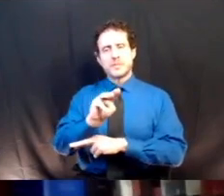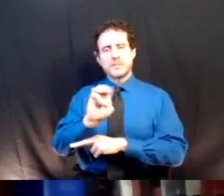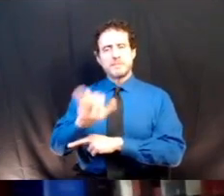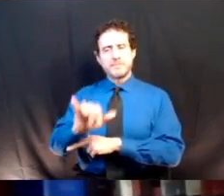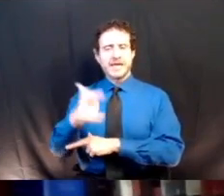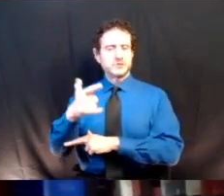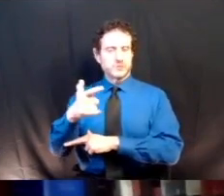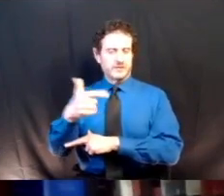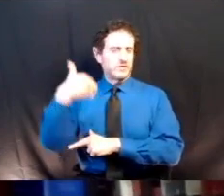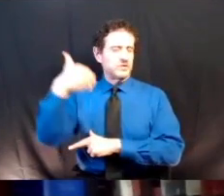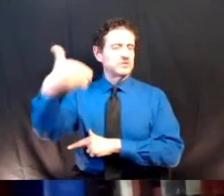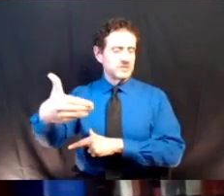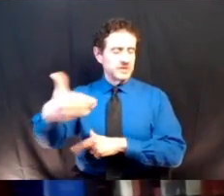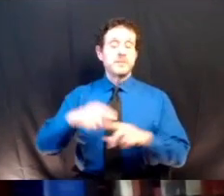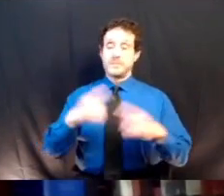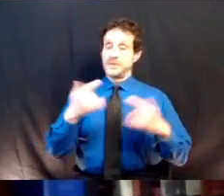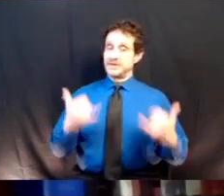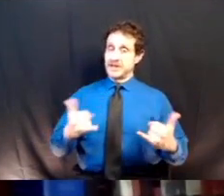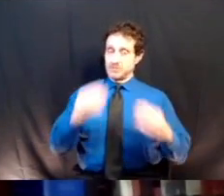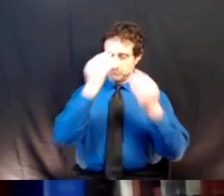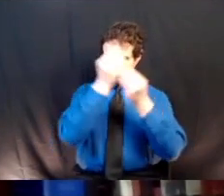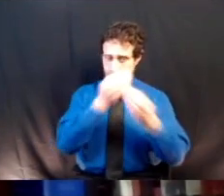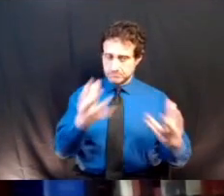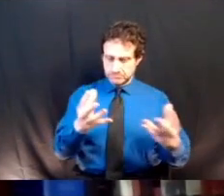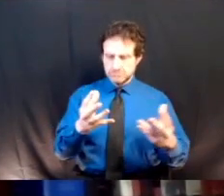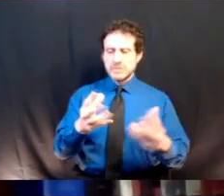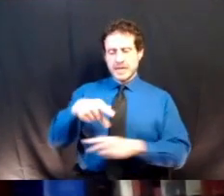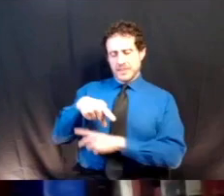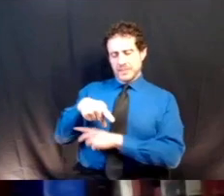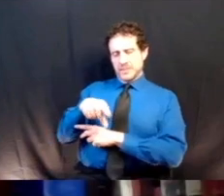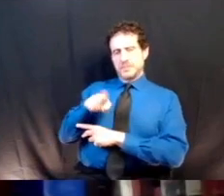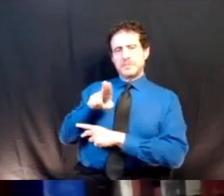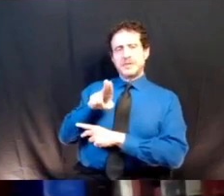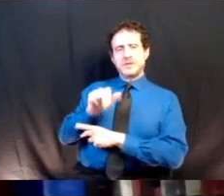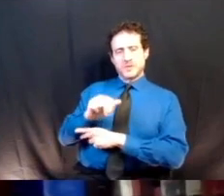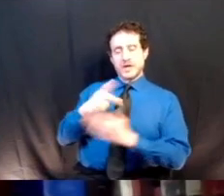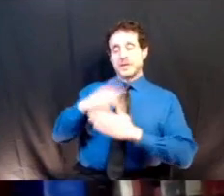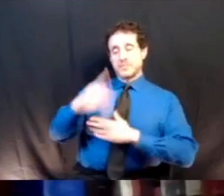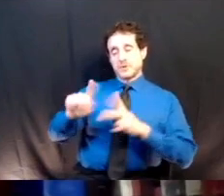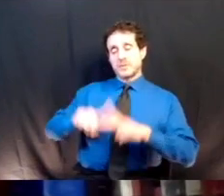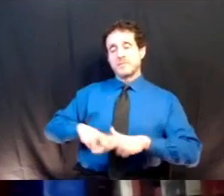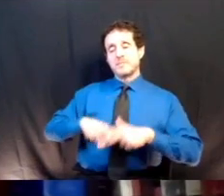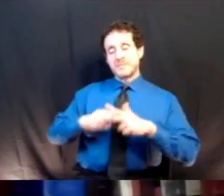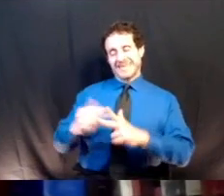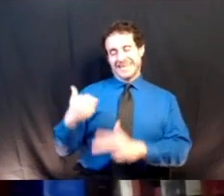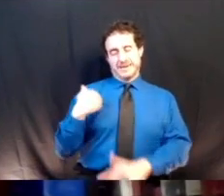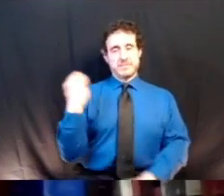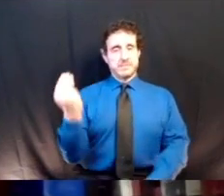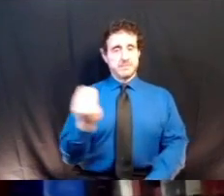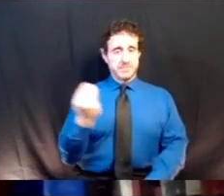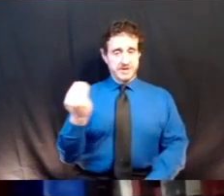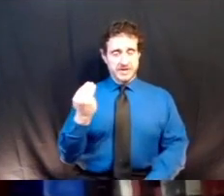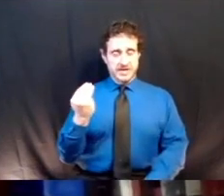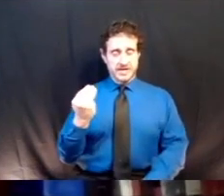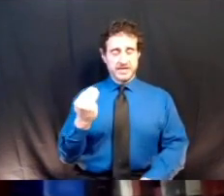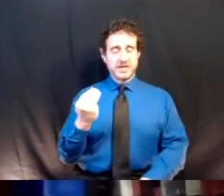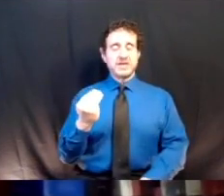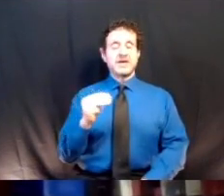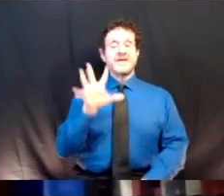you now is that since the program opened on Monday, more than 50,000 applications have been